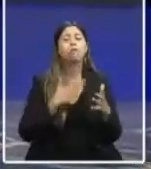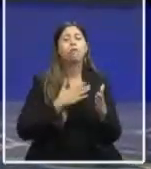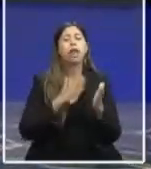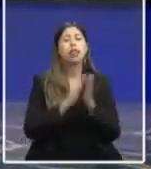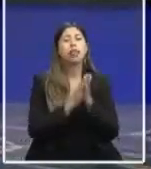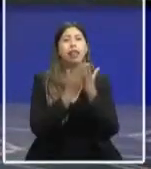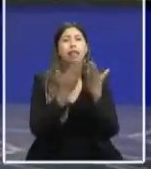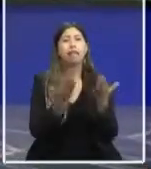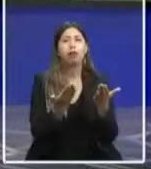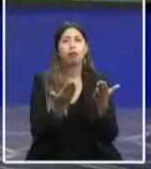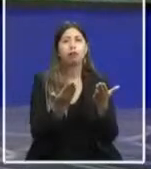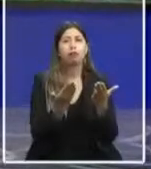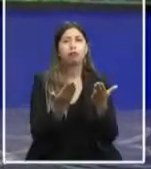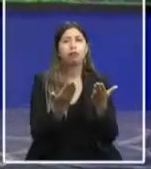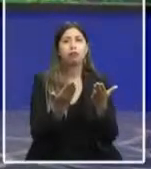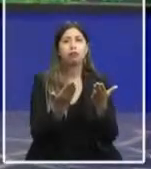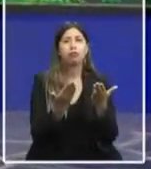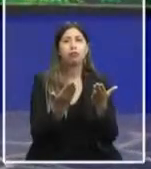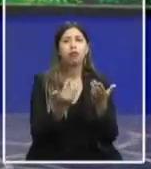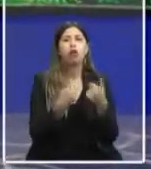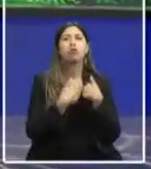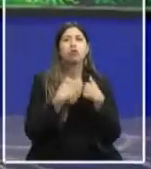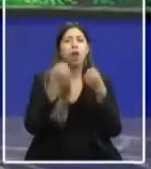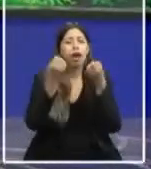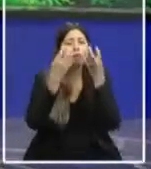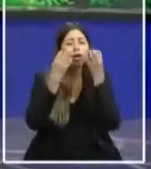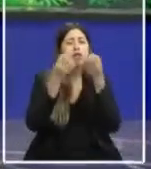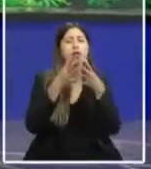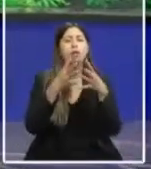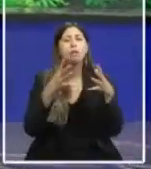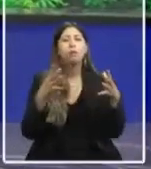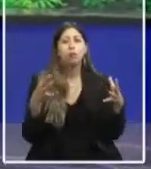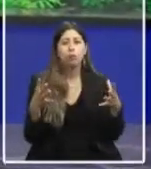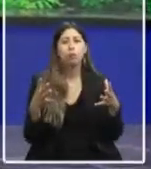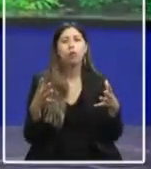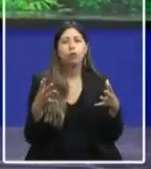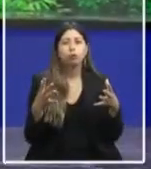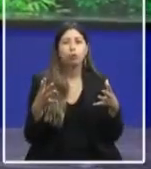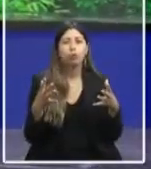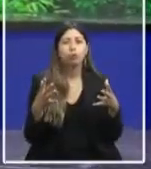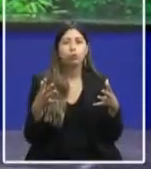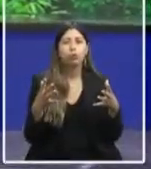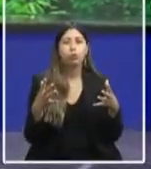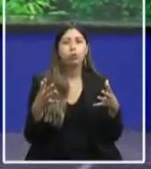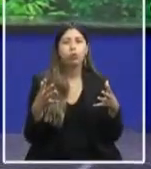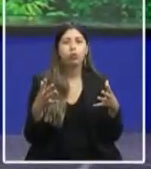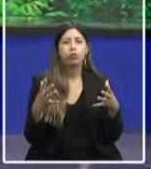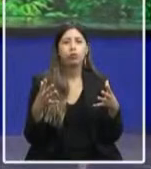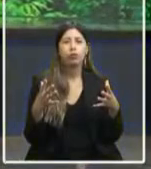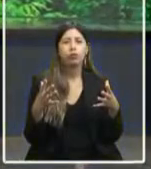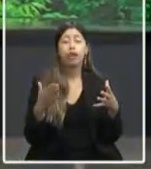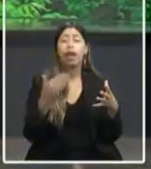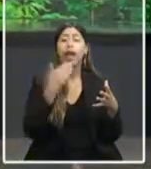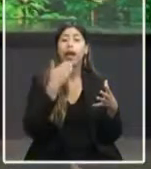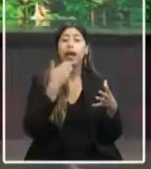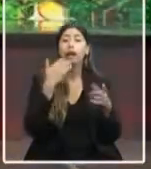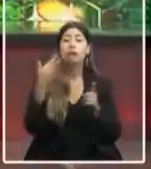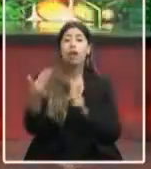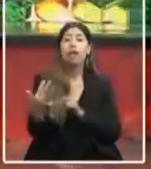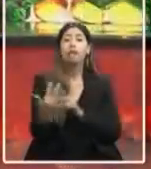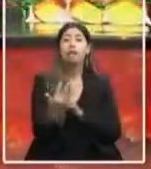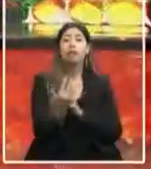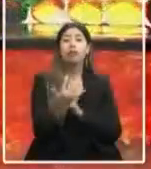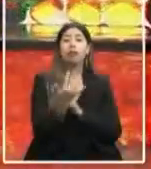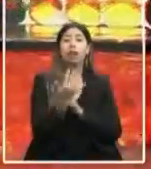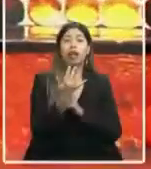learned from it. It has seems to have influenced a small branch of economics called ecological economics. But on the whole, it has